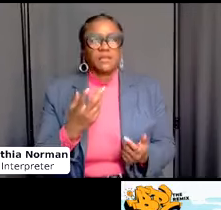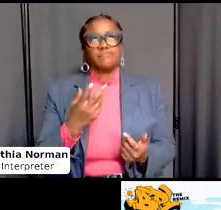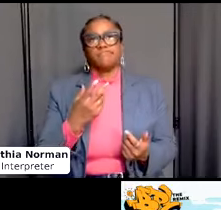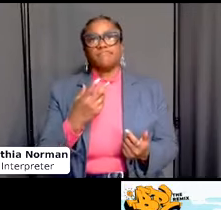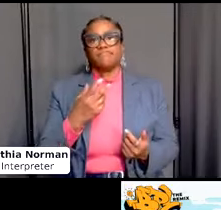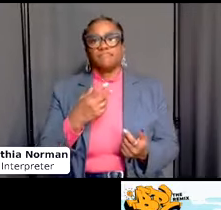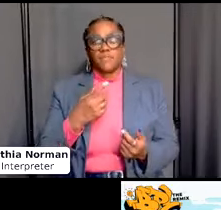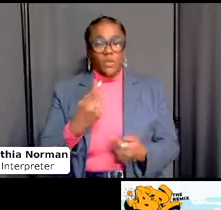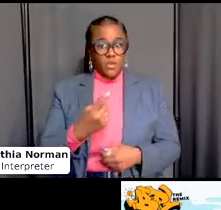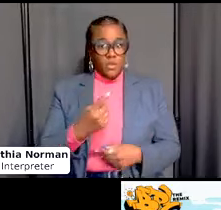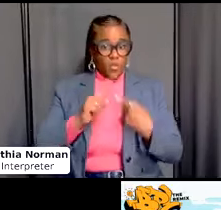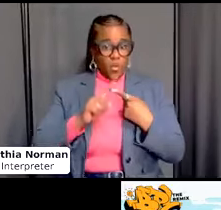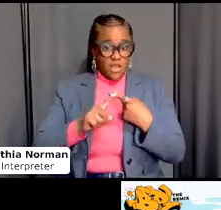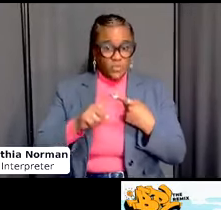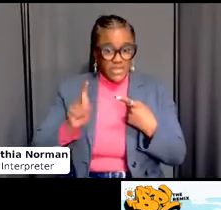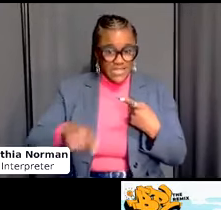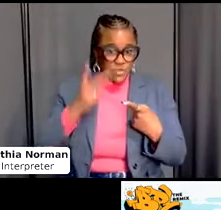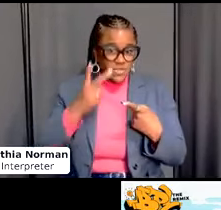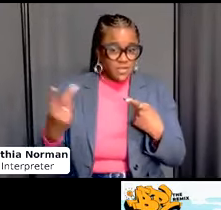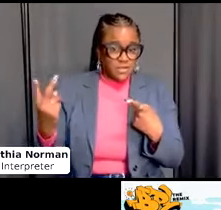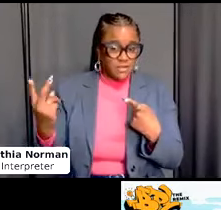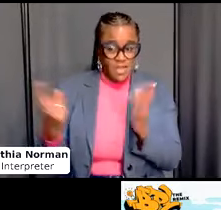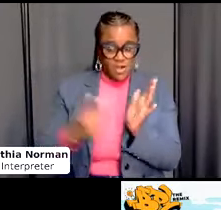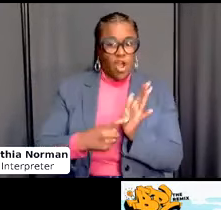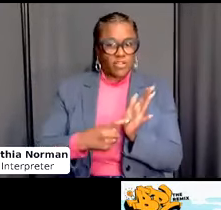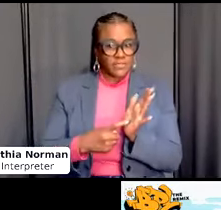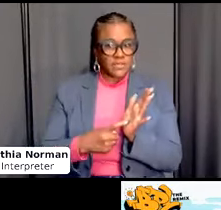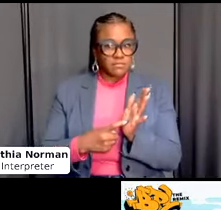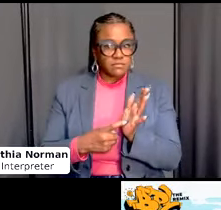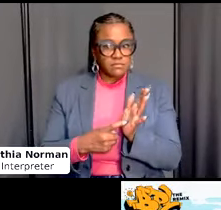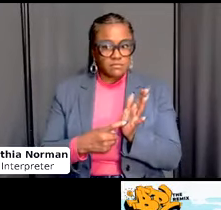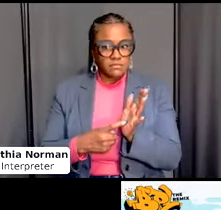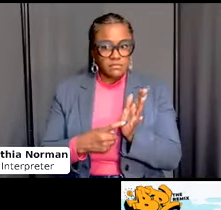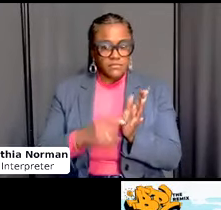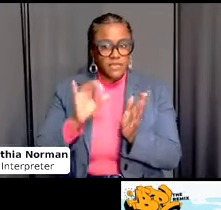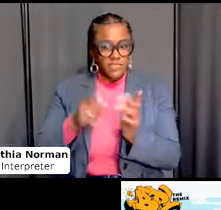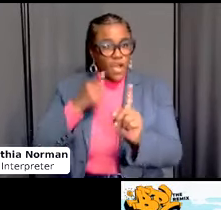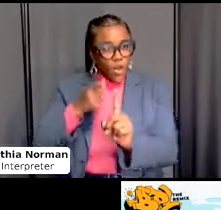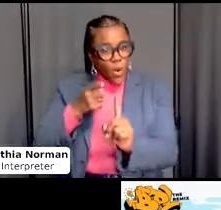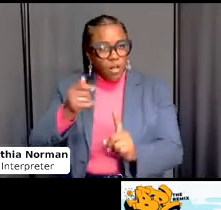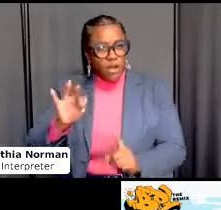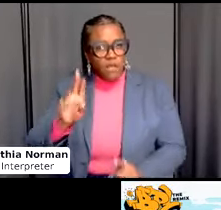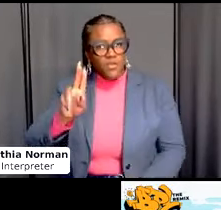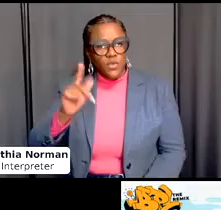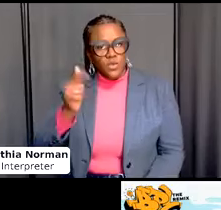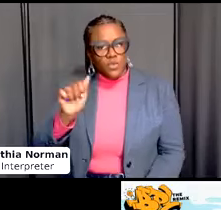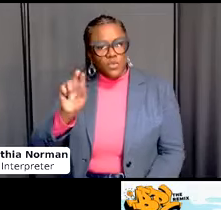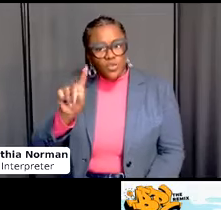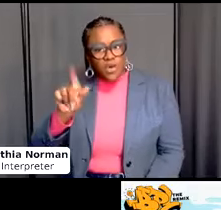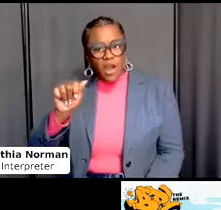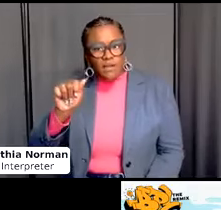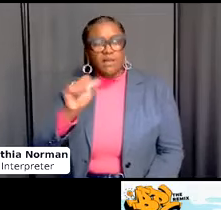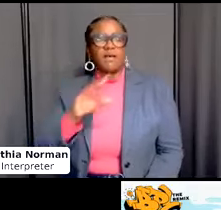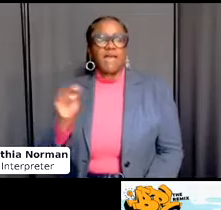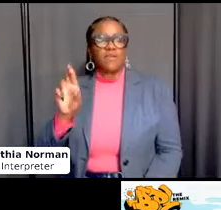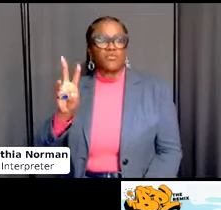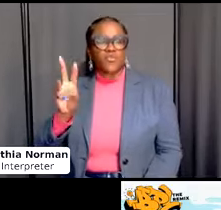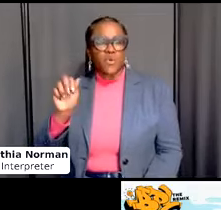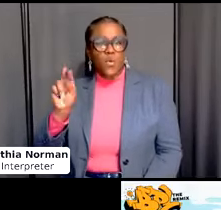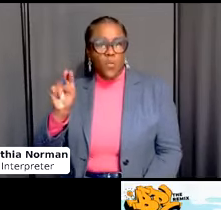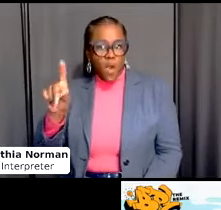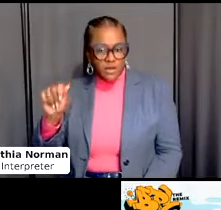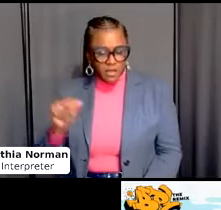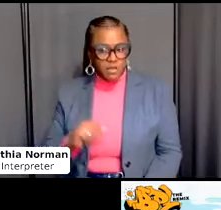the acknowledgement that of the role of Uganda and Rwanda in the destabilization and these forces,